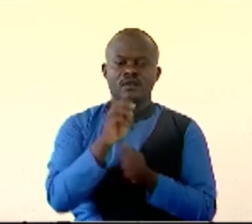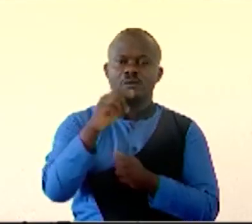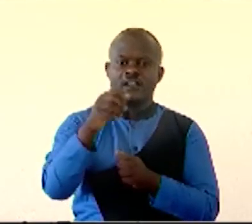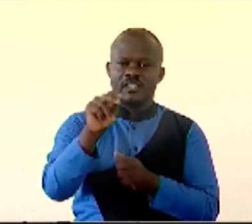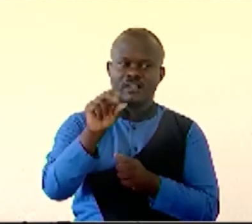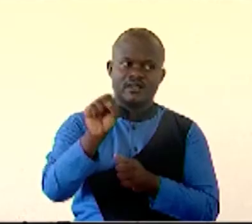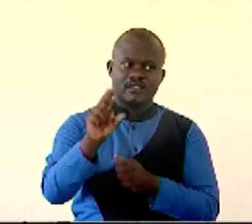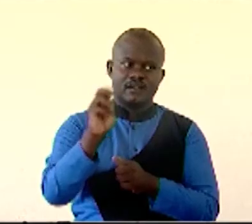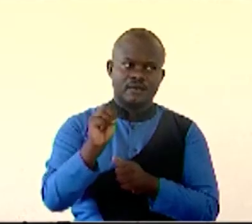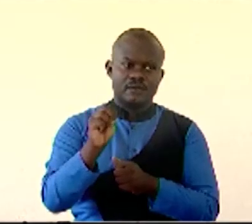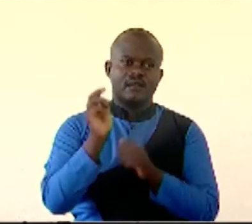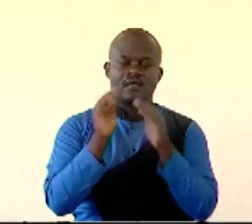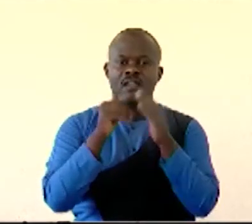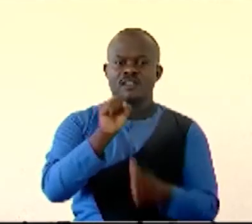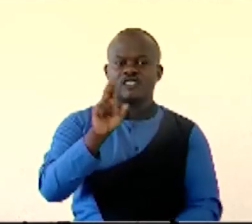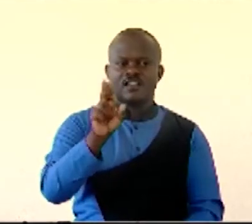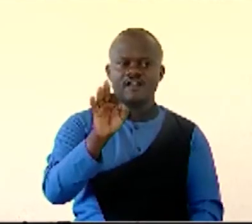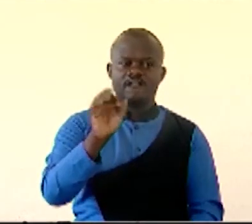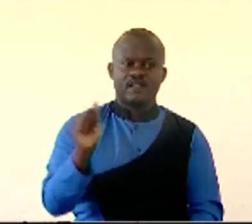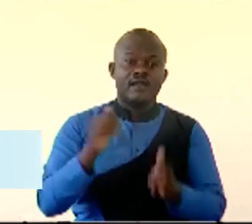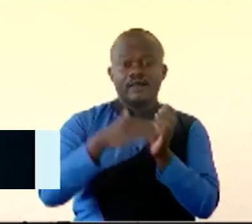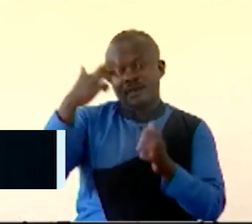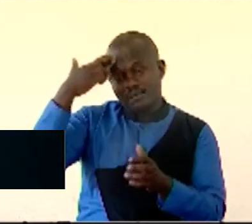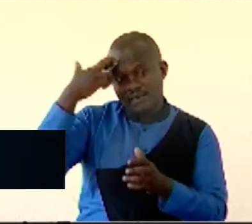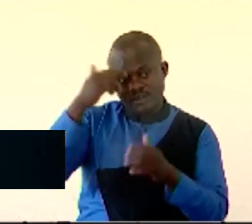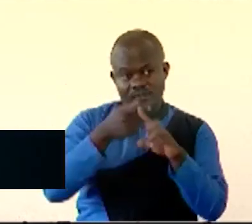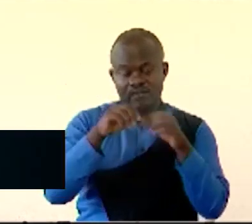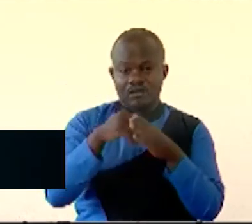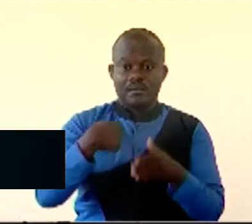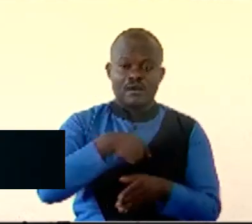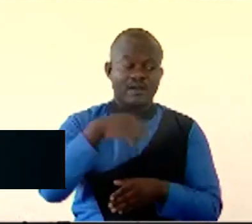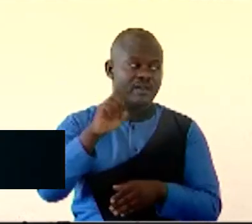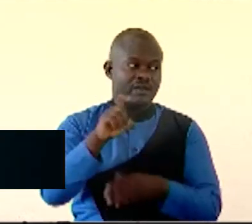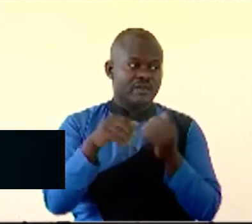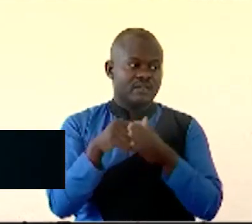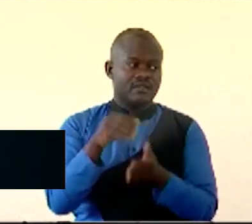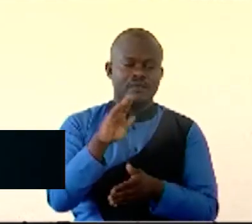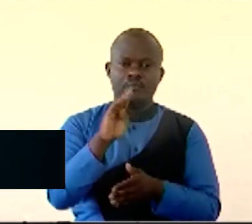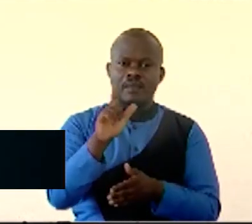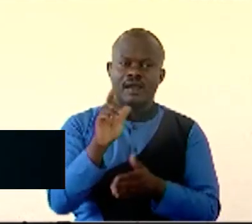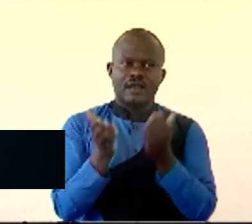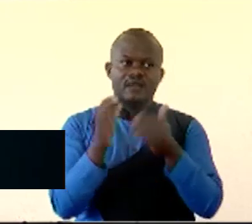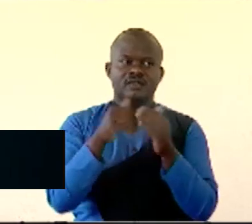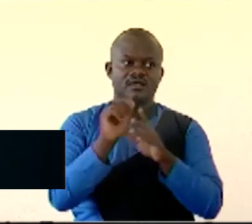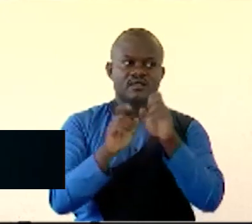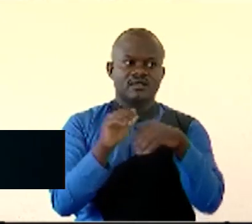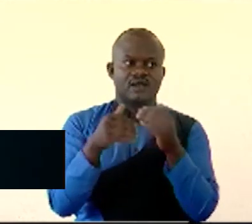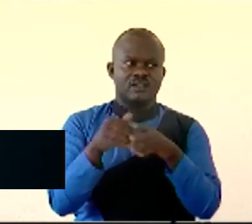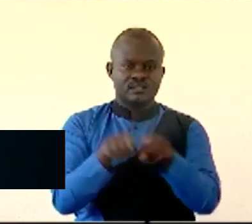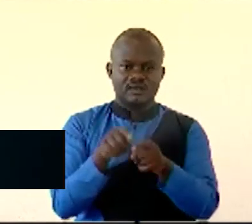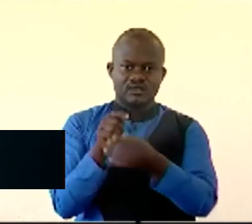magnesium than sulfur. And remember, from our equation, the balanced equation, it's this one,